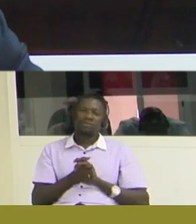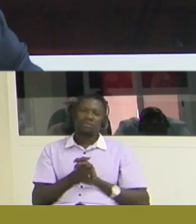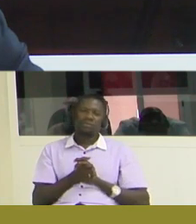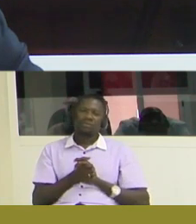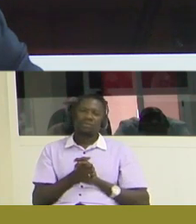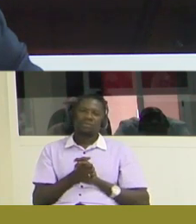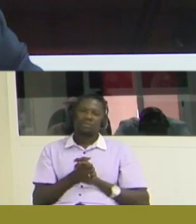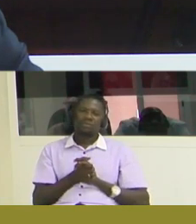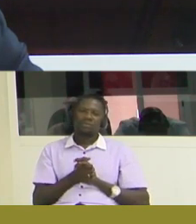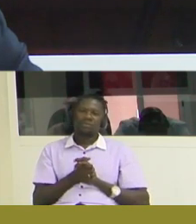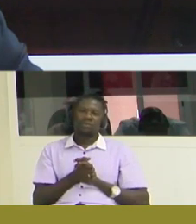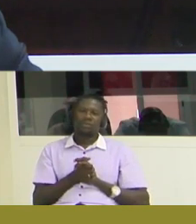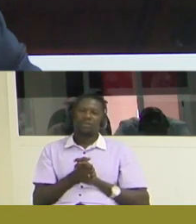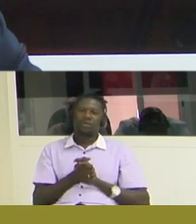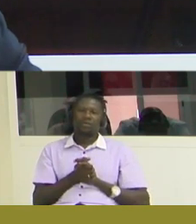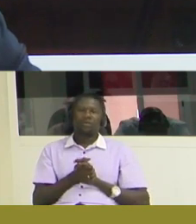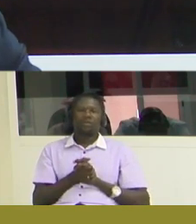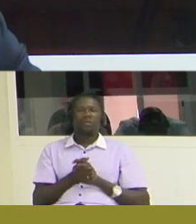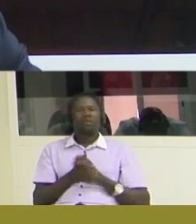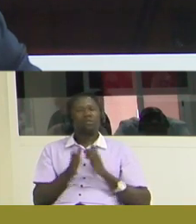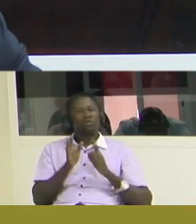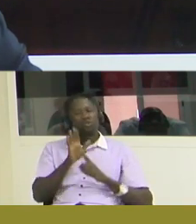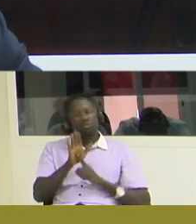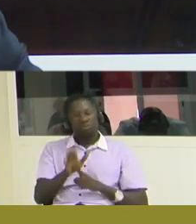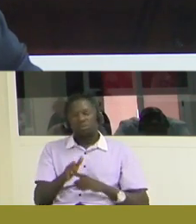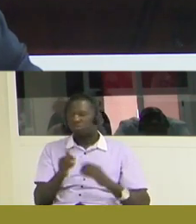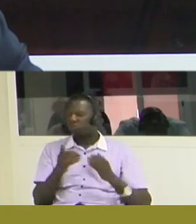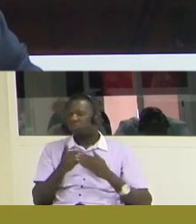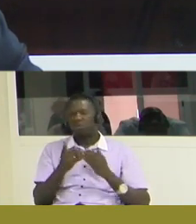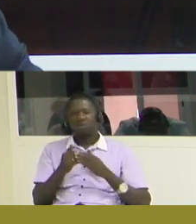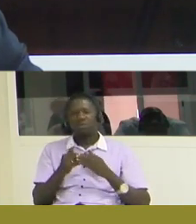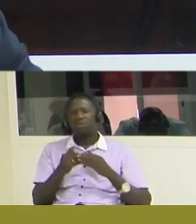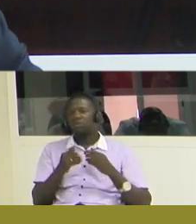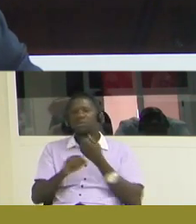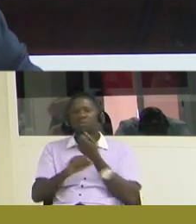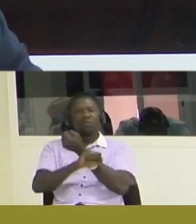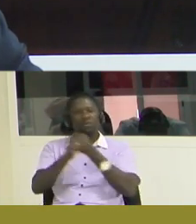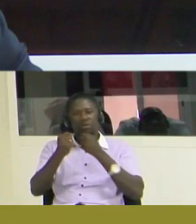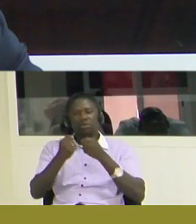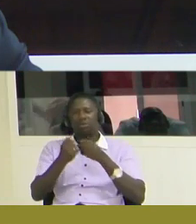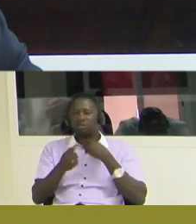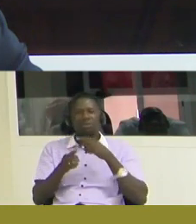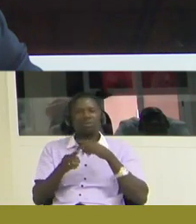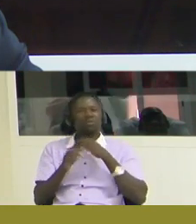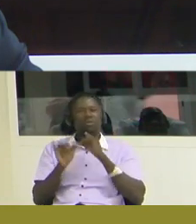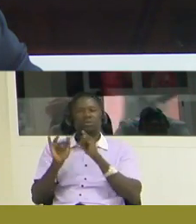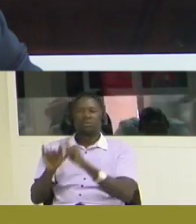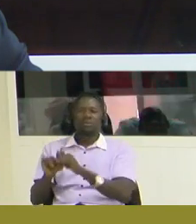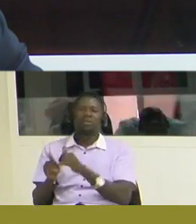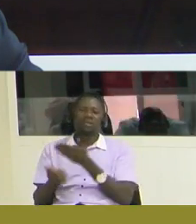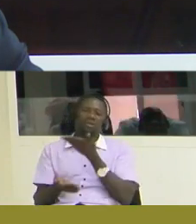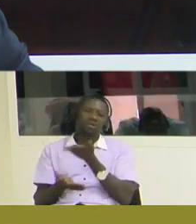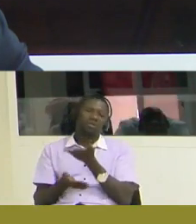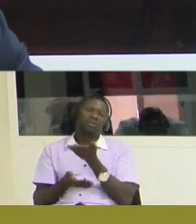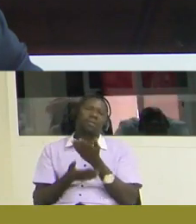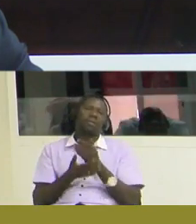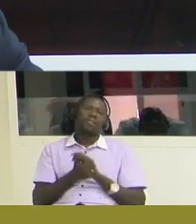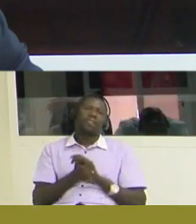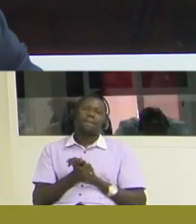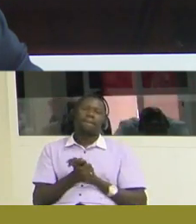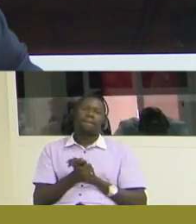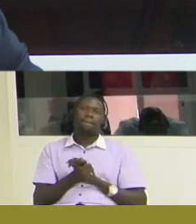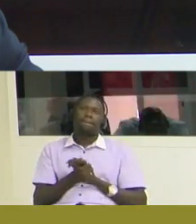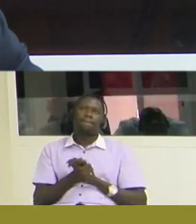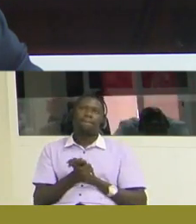see condition England take on much more the conditions that they were in from